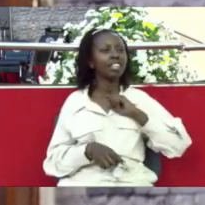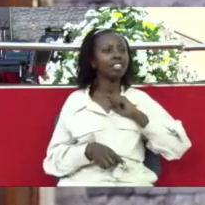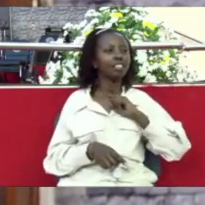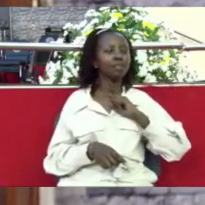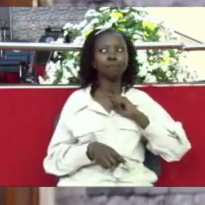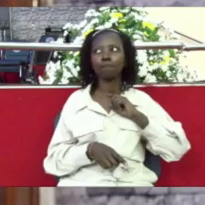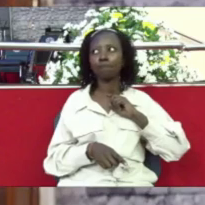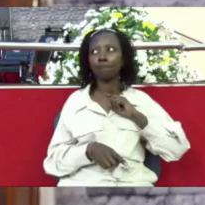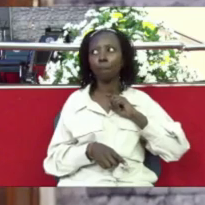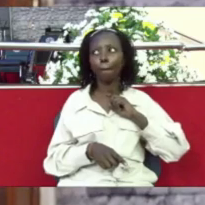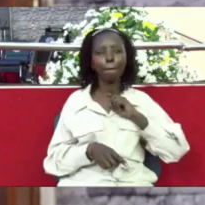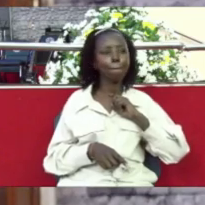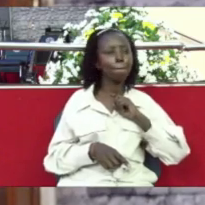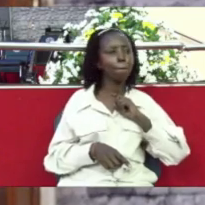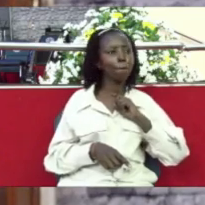was provoking them